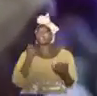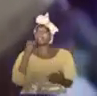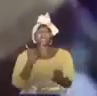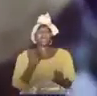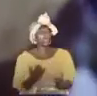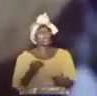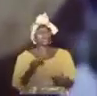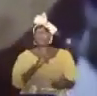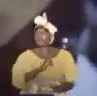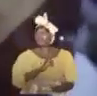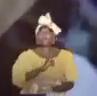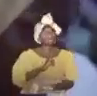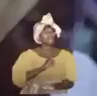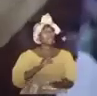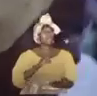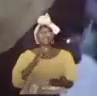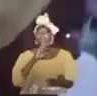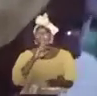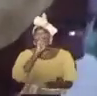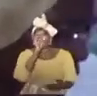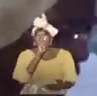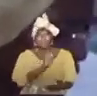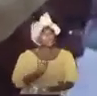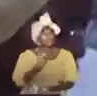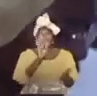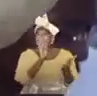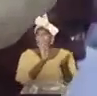and I will ever praise you.